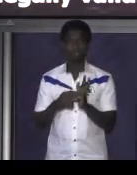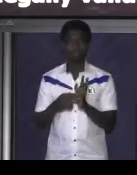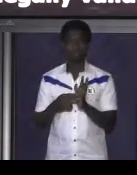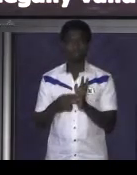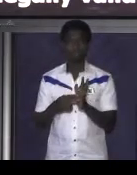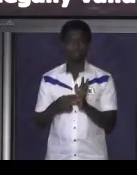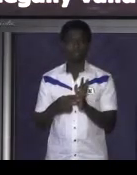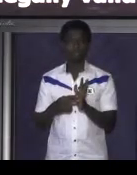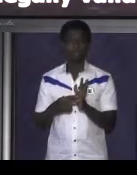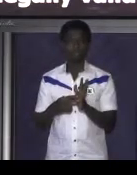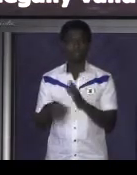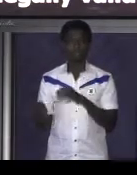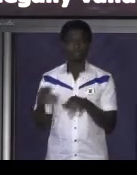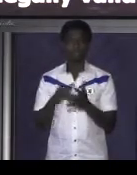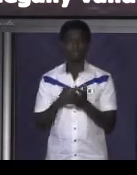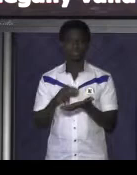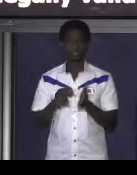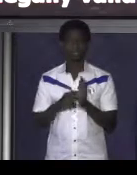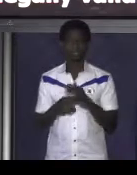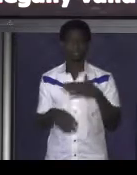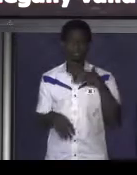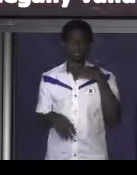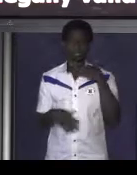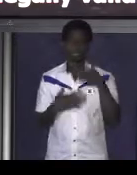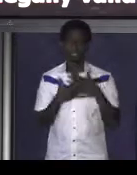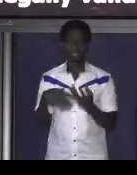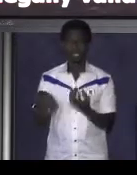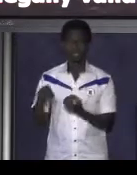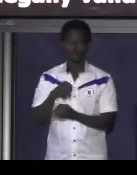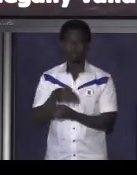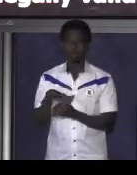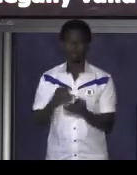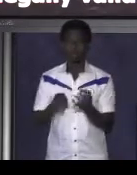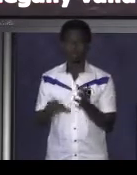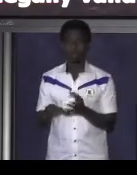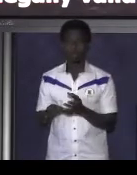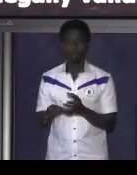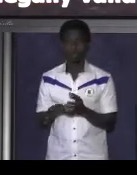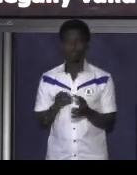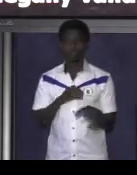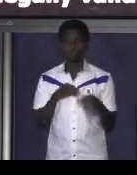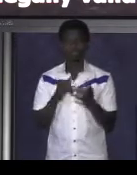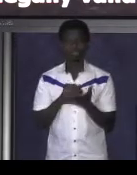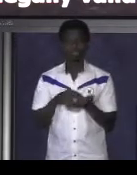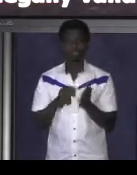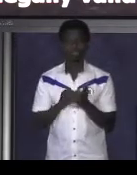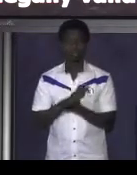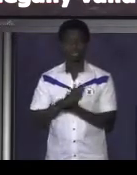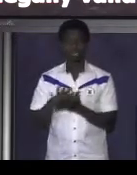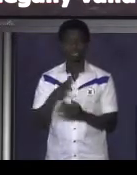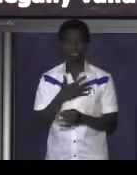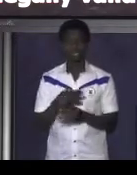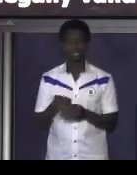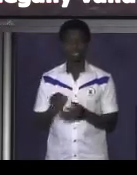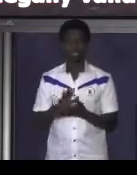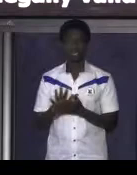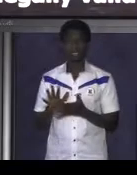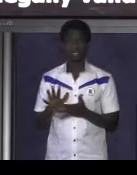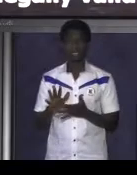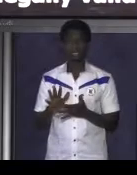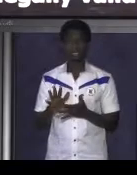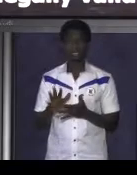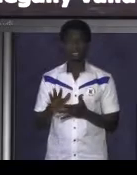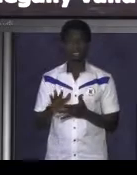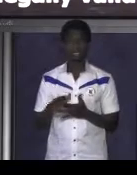it mean? Does it mean dirty and rough? Does it mean clean and neat? Does it mean it